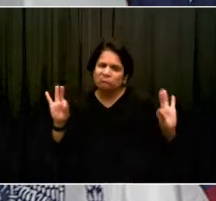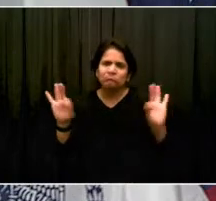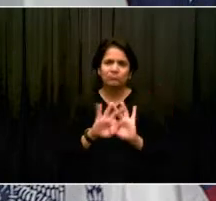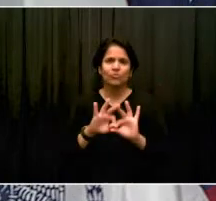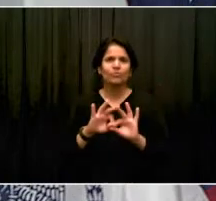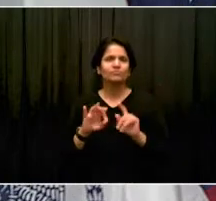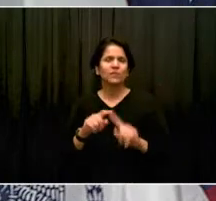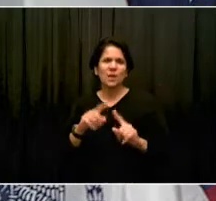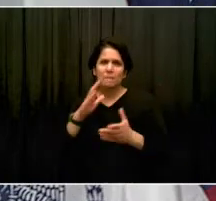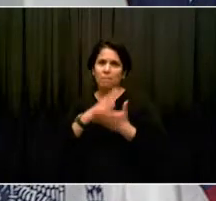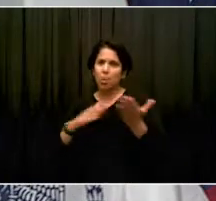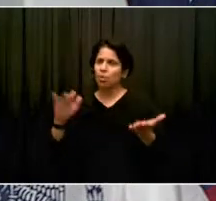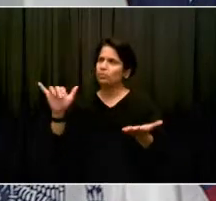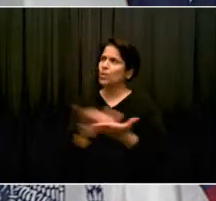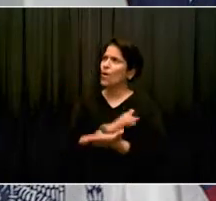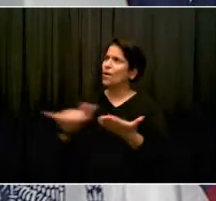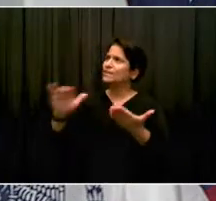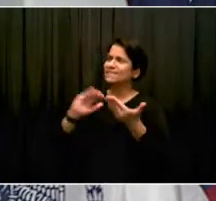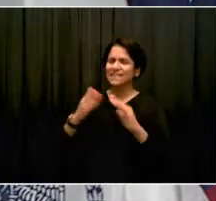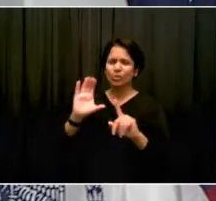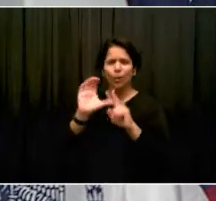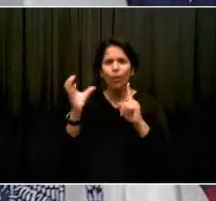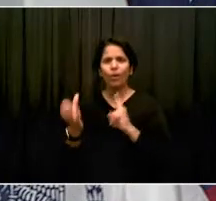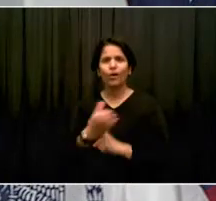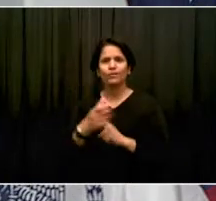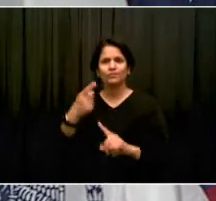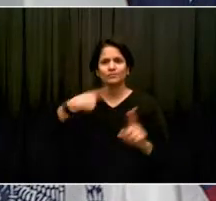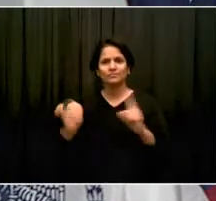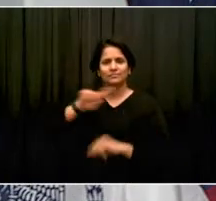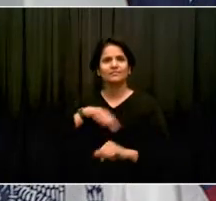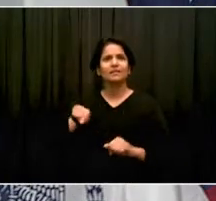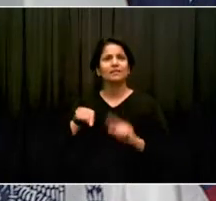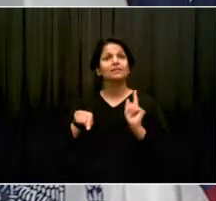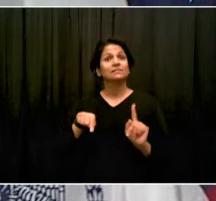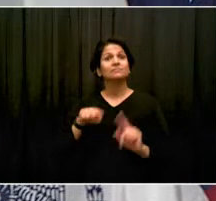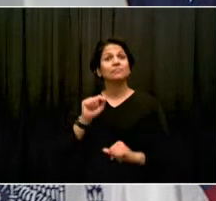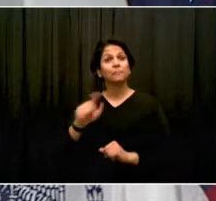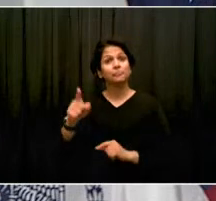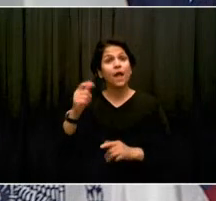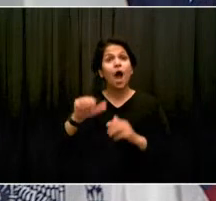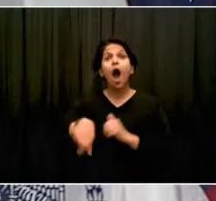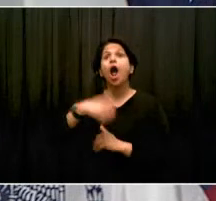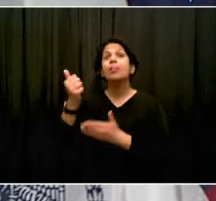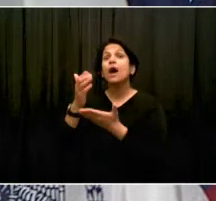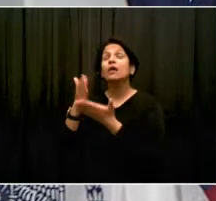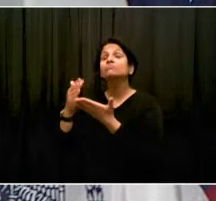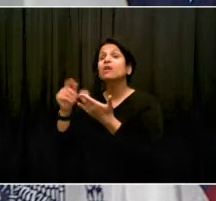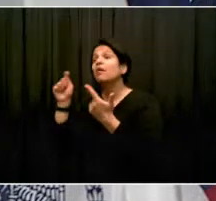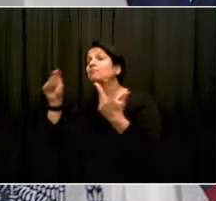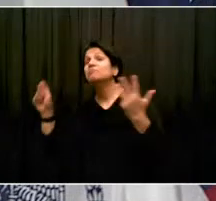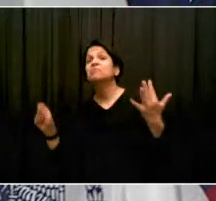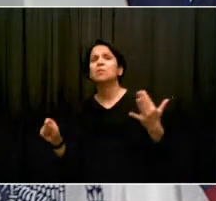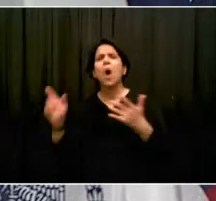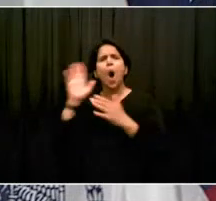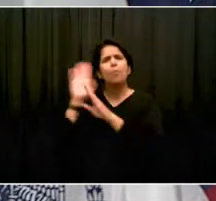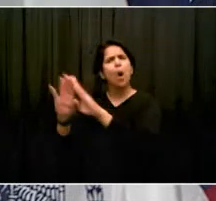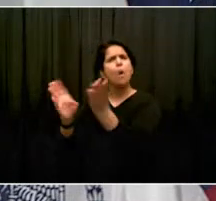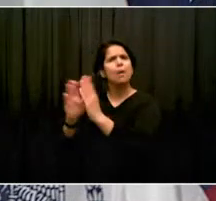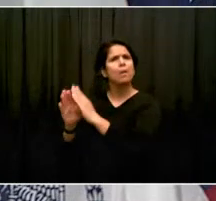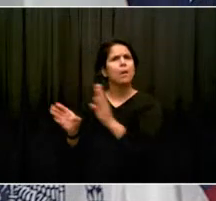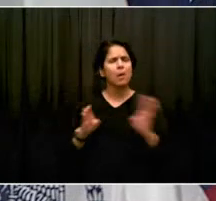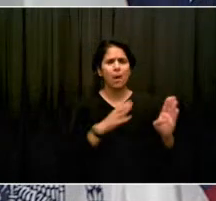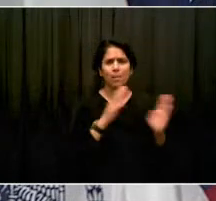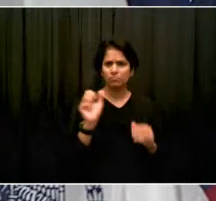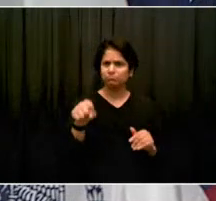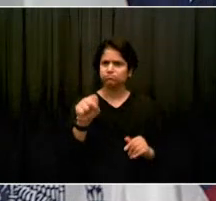of our life and our economy will certainly be able to get up and running full strength or close to full strength by July 1st. You